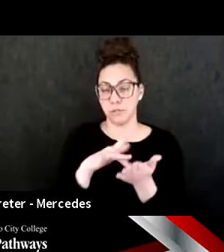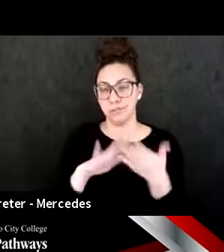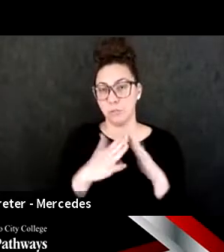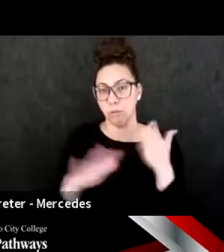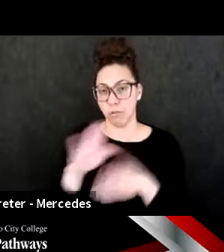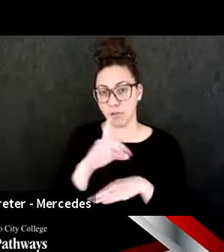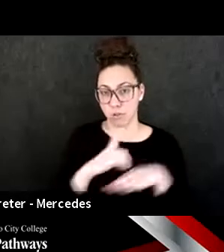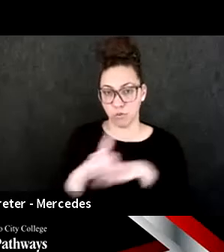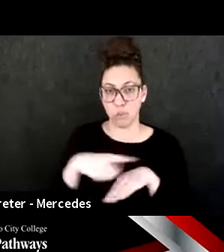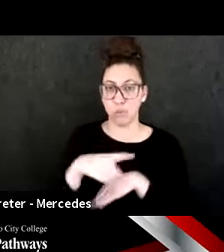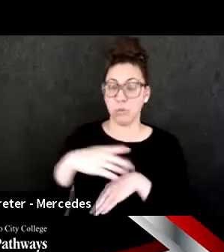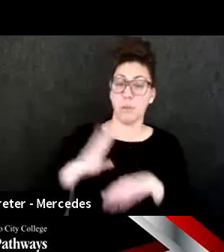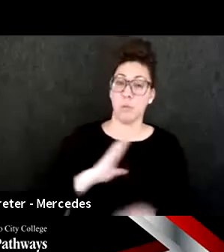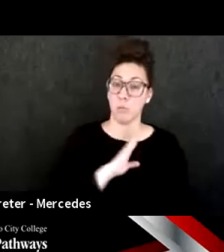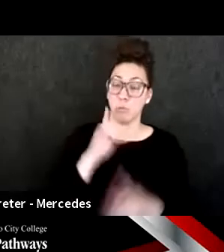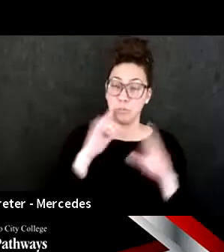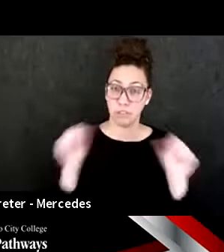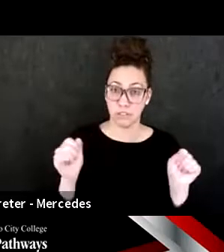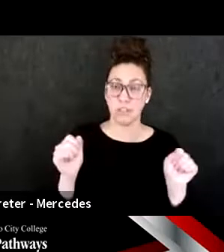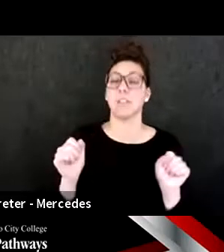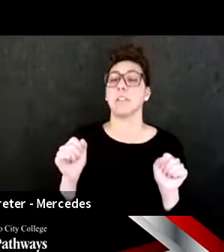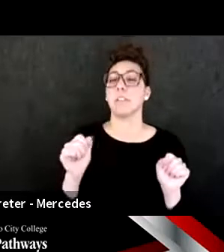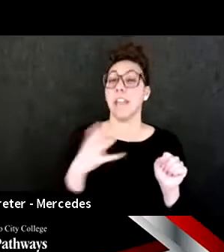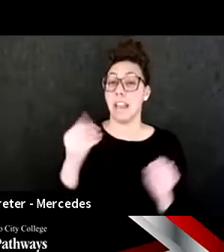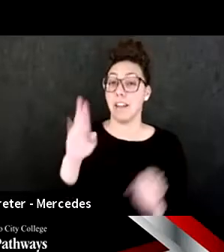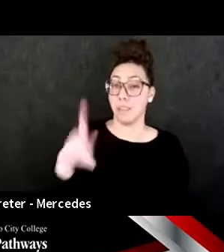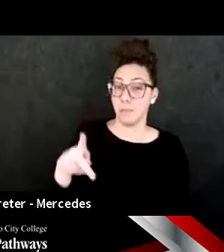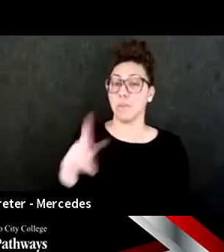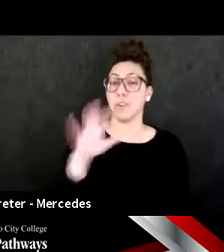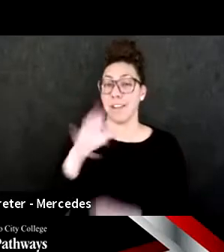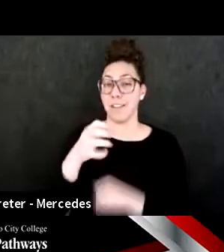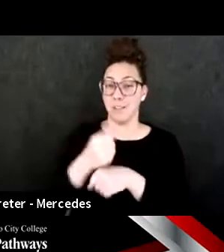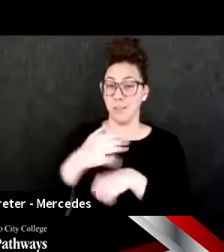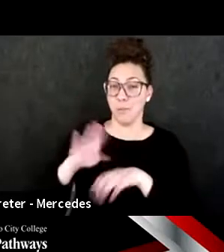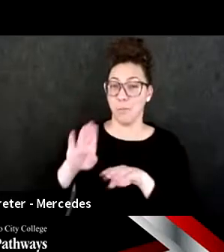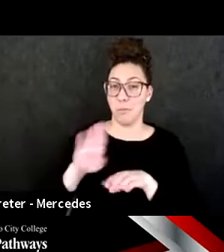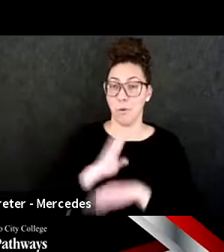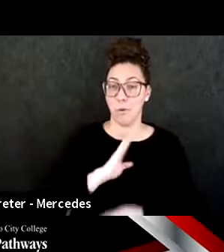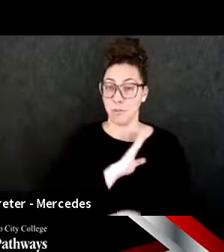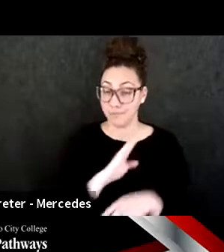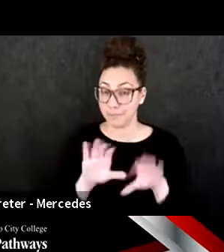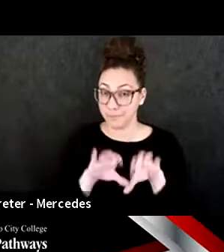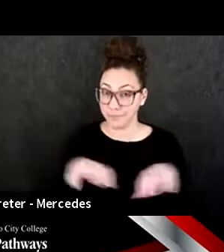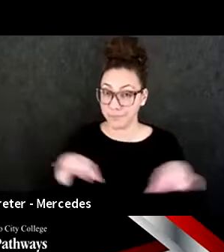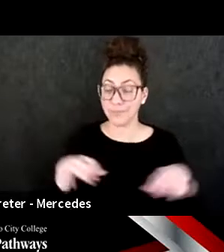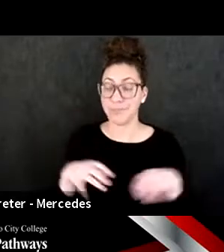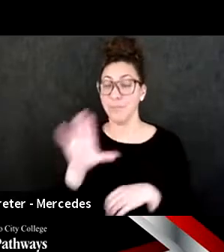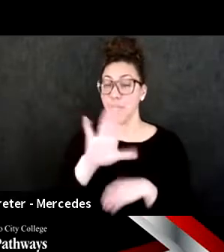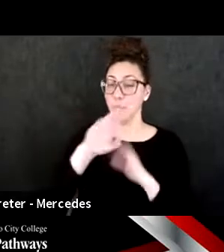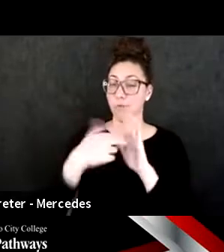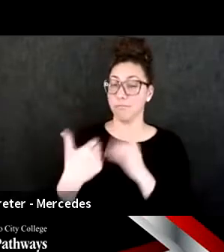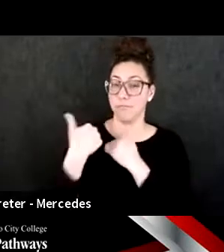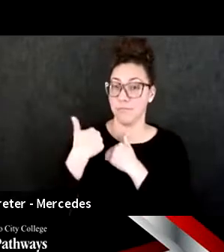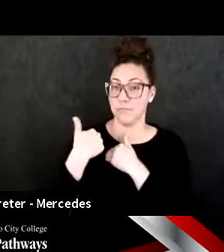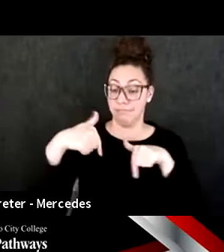She's been Board President and Vice President during her 5 years on the board. In terms of her role in